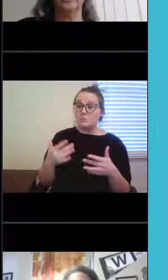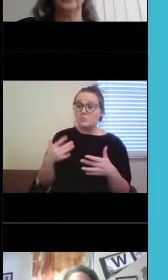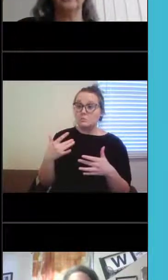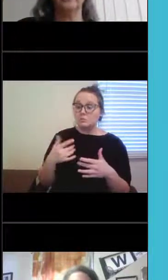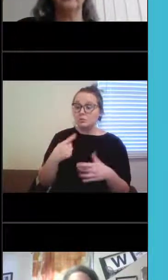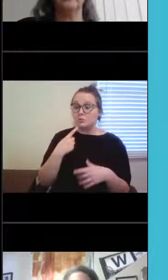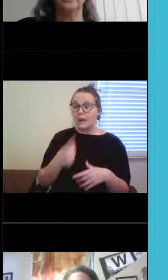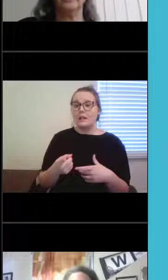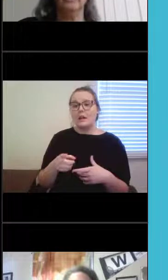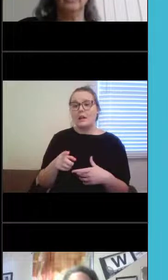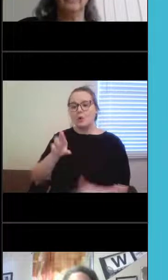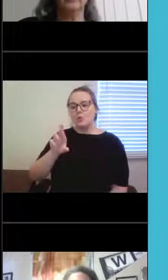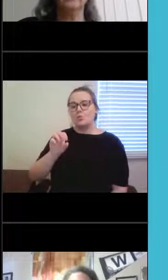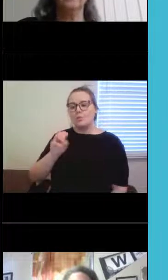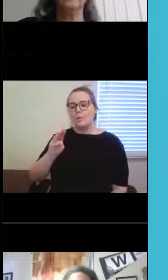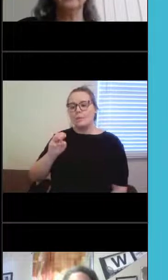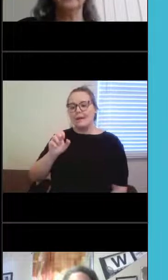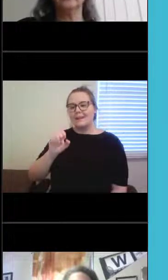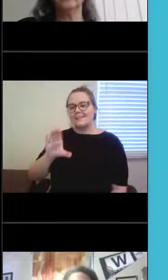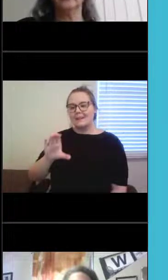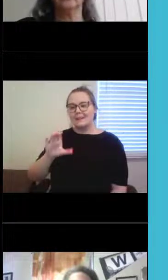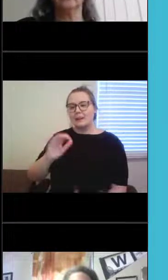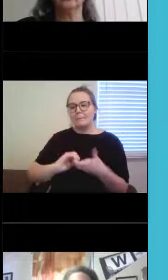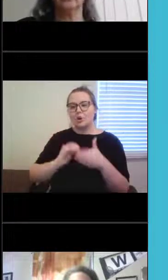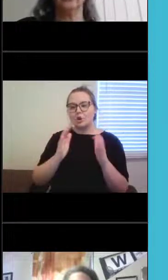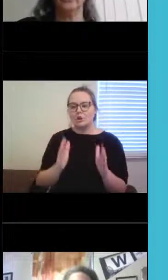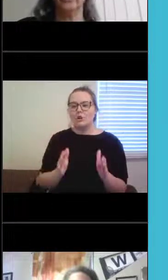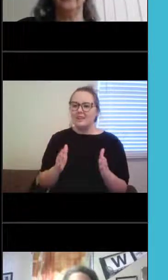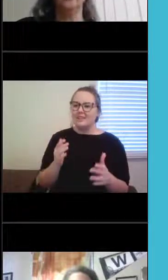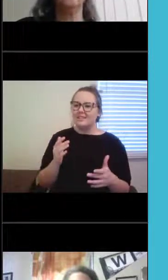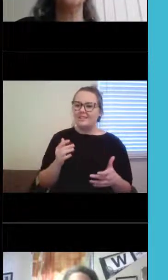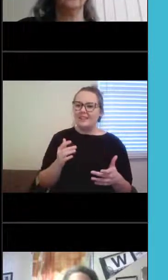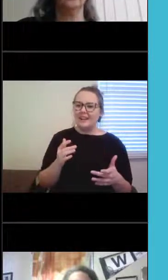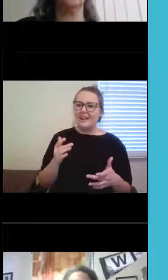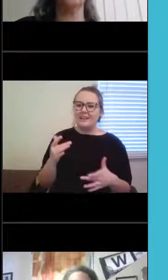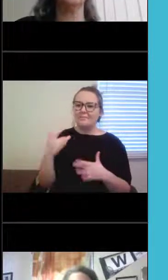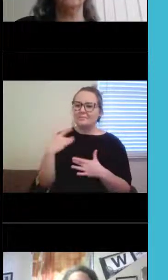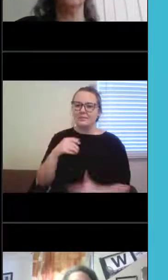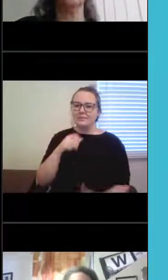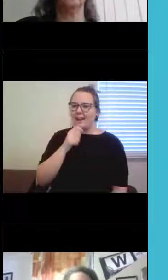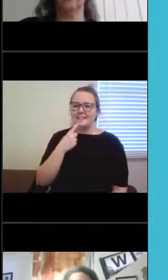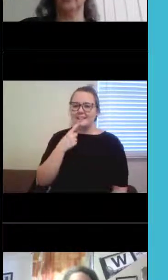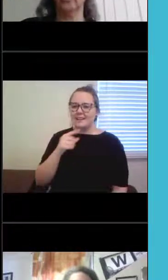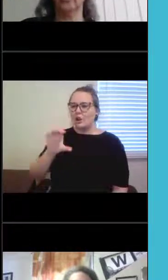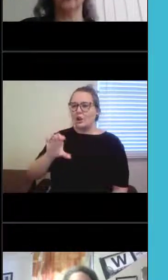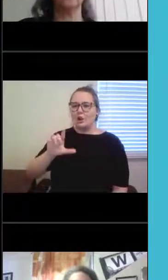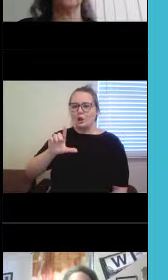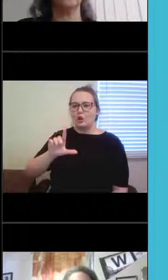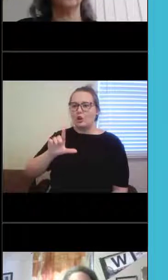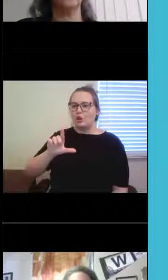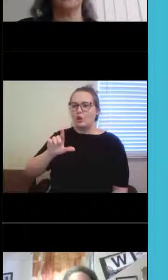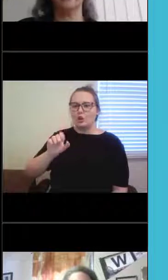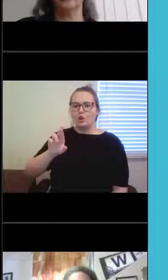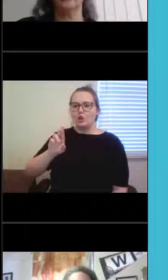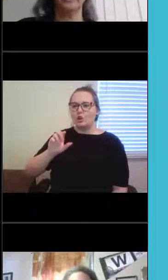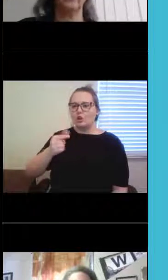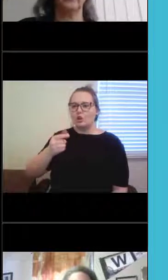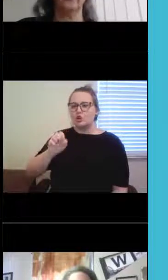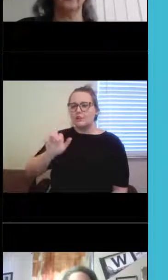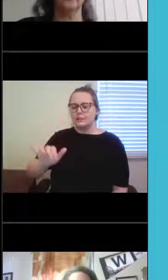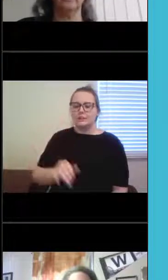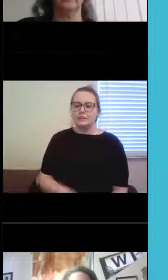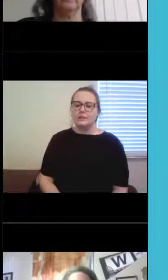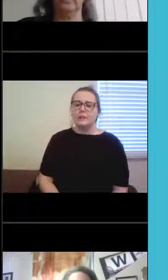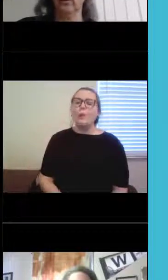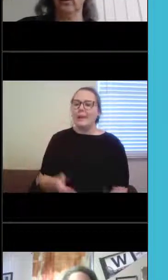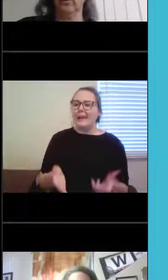romantic partner in this study. They were least likely to tell clergy. Of the different informal and formal sources. We asked about a range